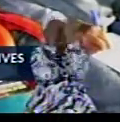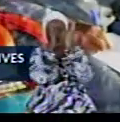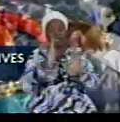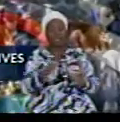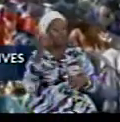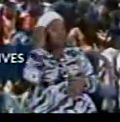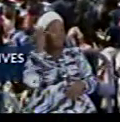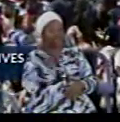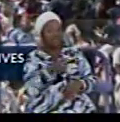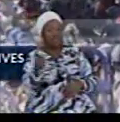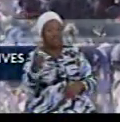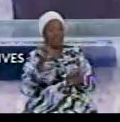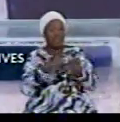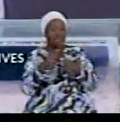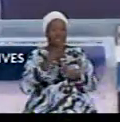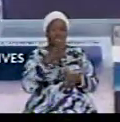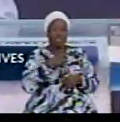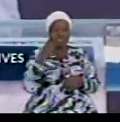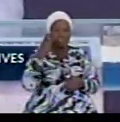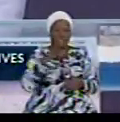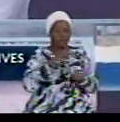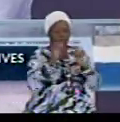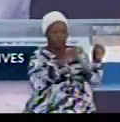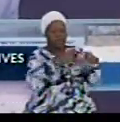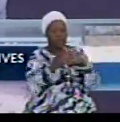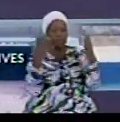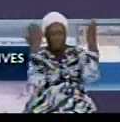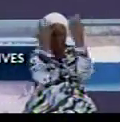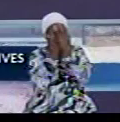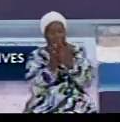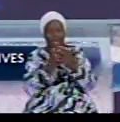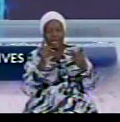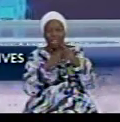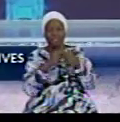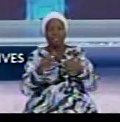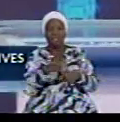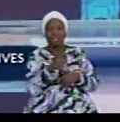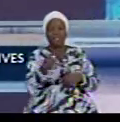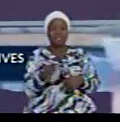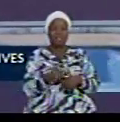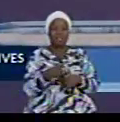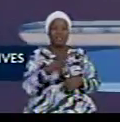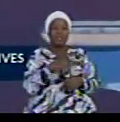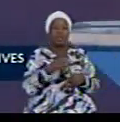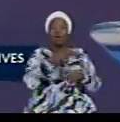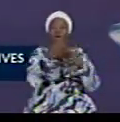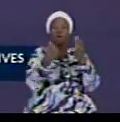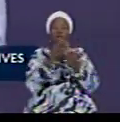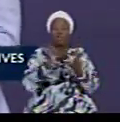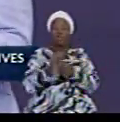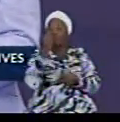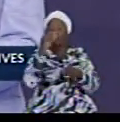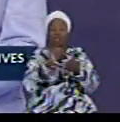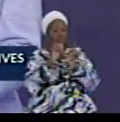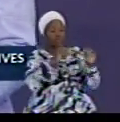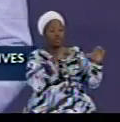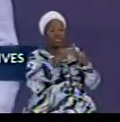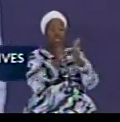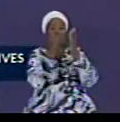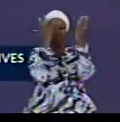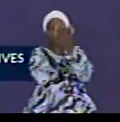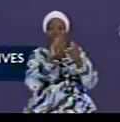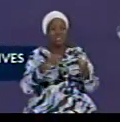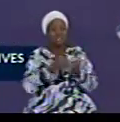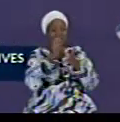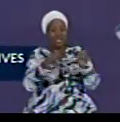beaten. Then they were put in the prison, and their feet were put in the stocks. It's like there was no freedom.